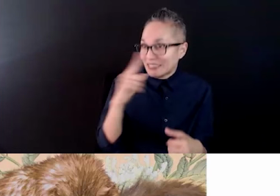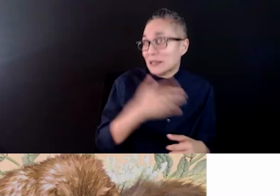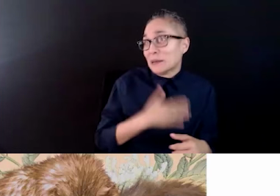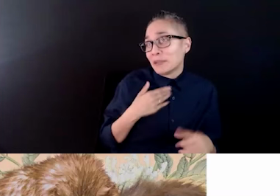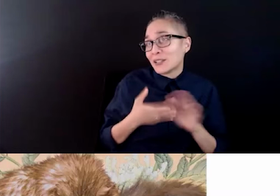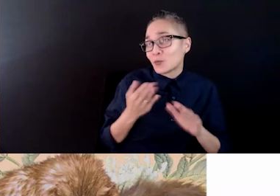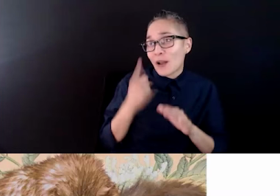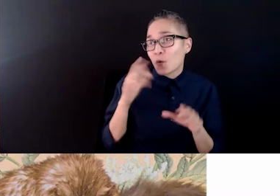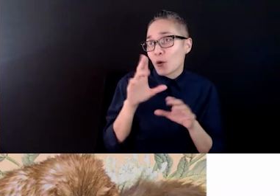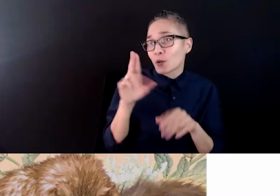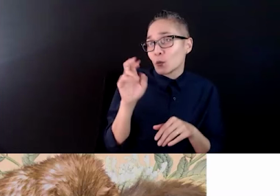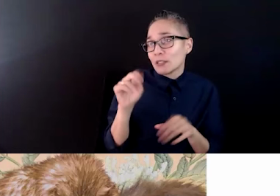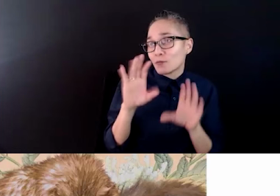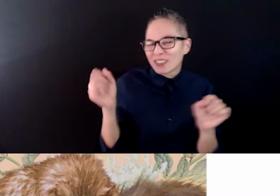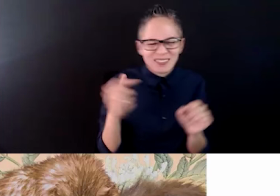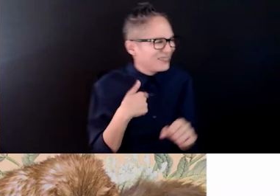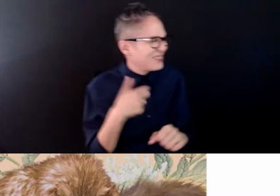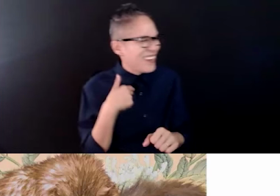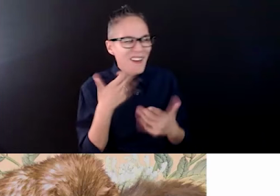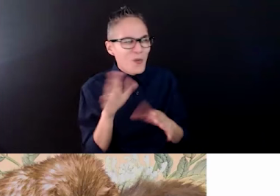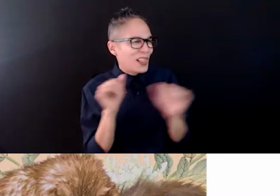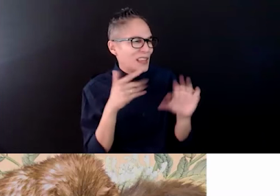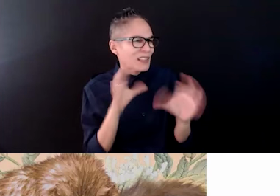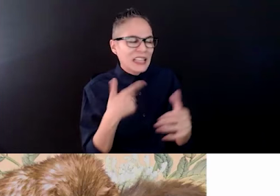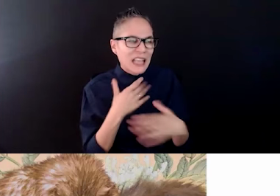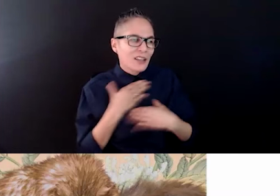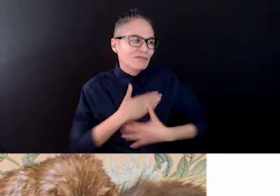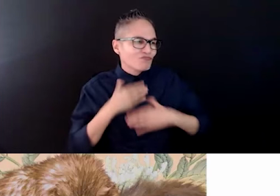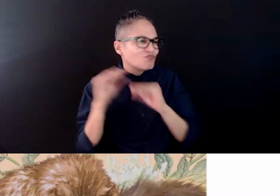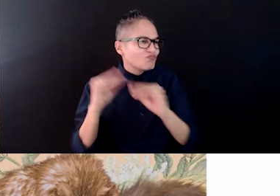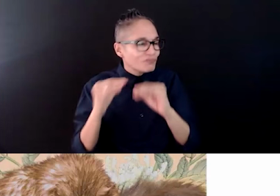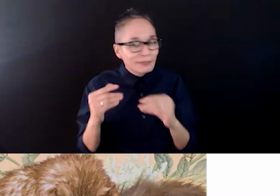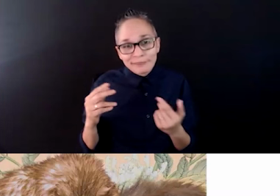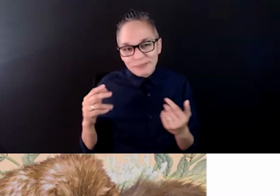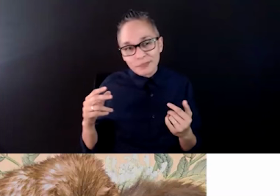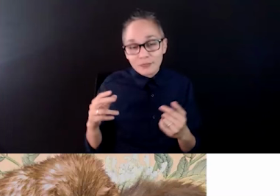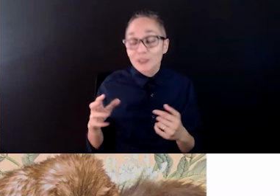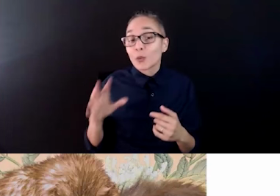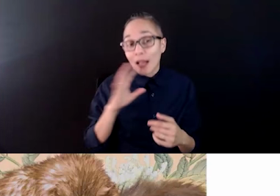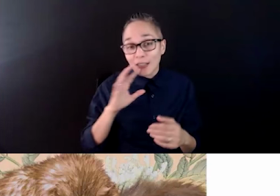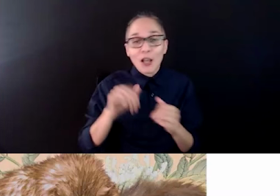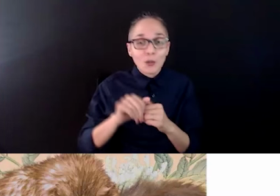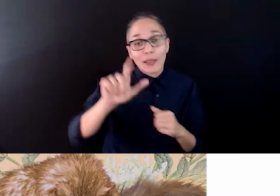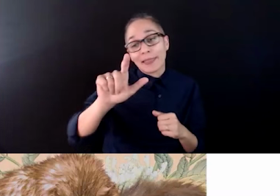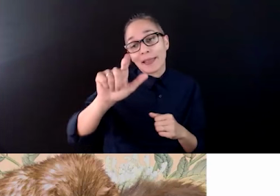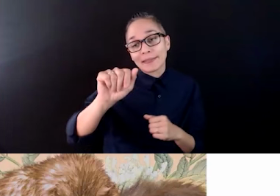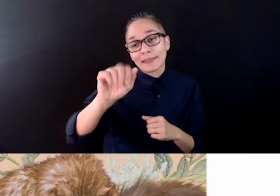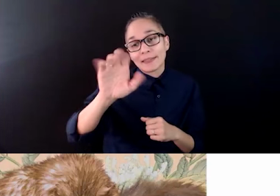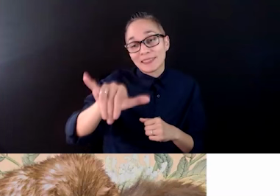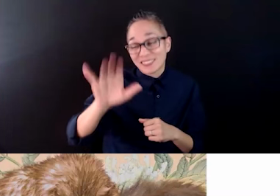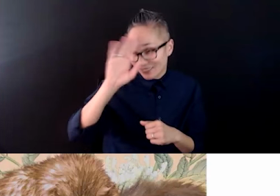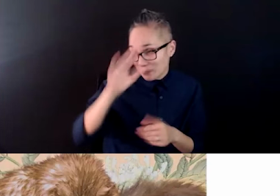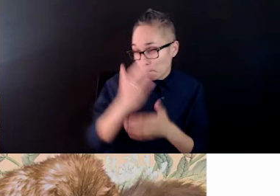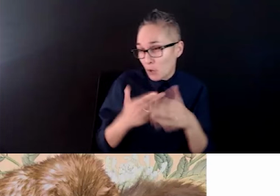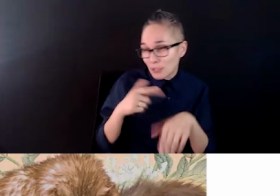president? I said, no, I don't want to leave the classroom. I like it. And so I talked to Lacey and I said, well, a part-timer can't be